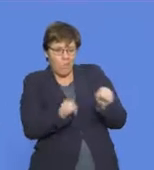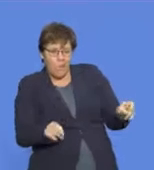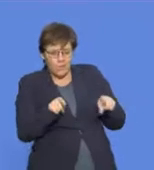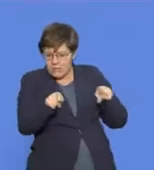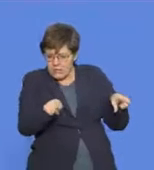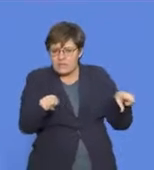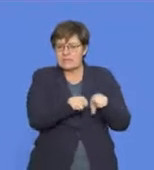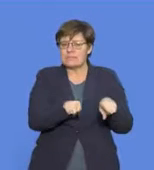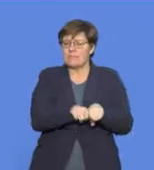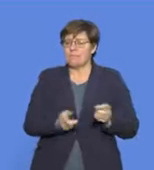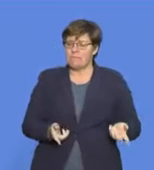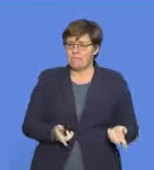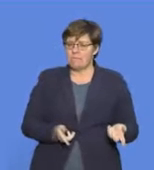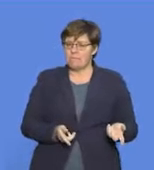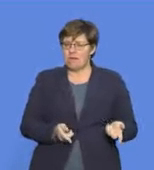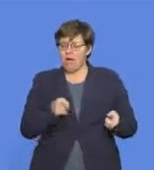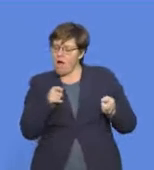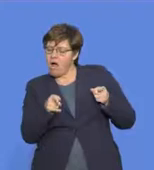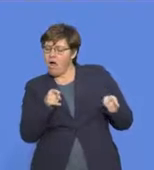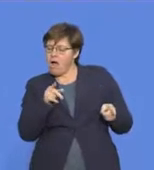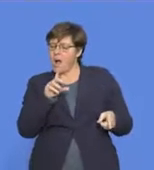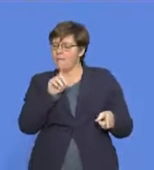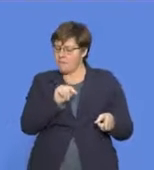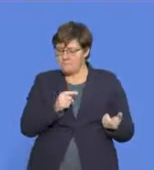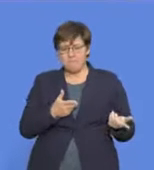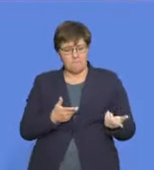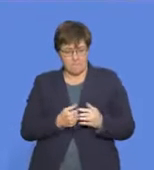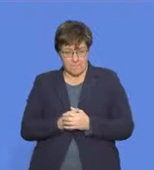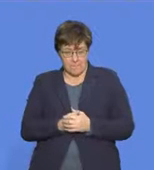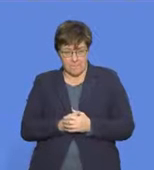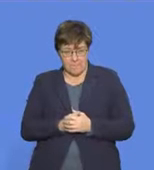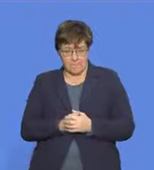that have similar underlying anatomical features